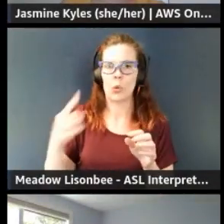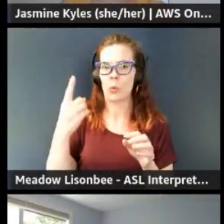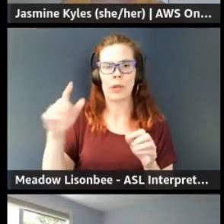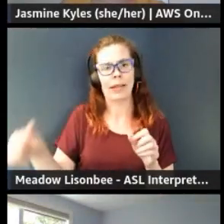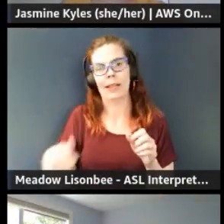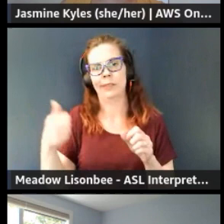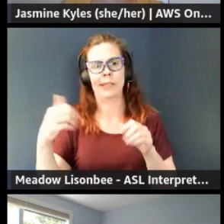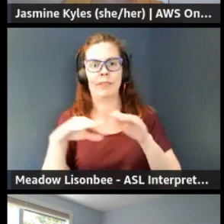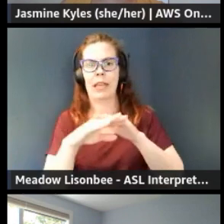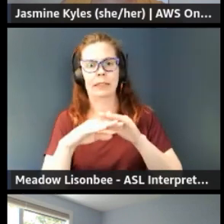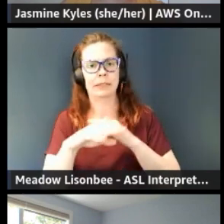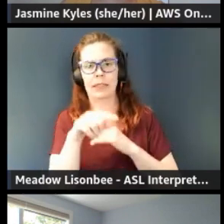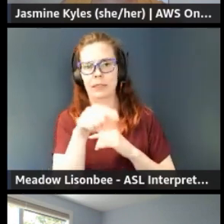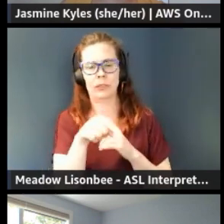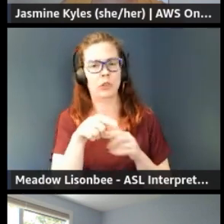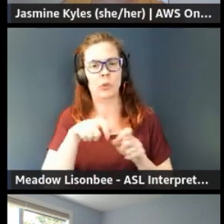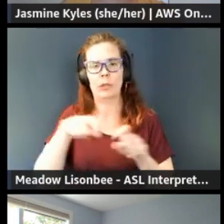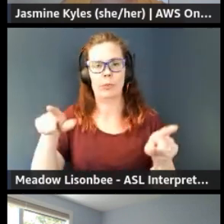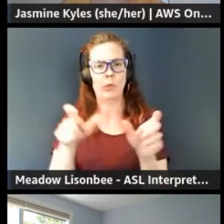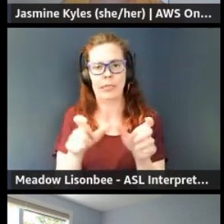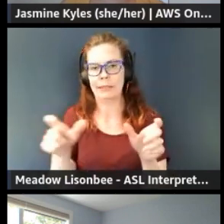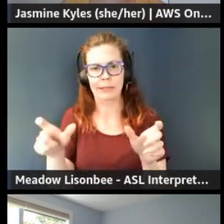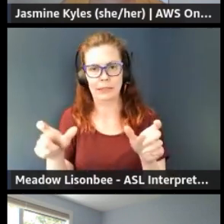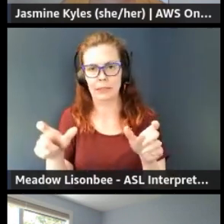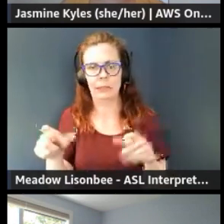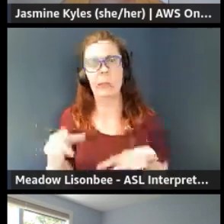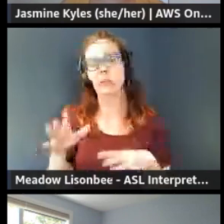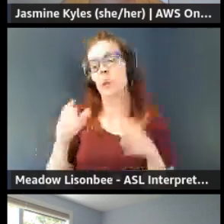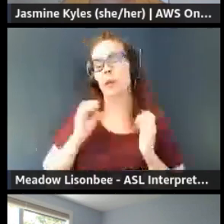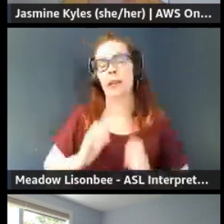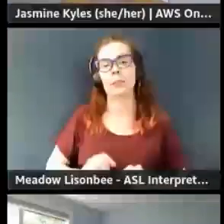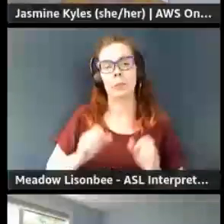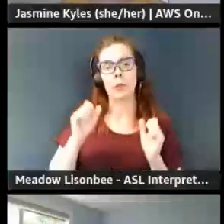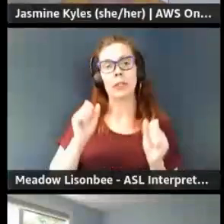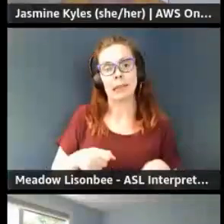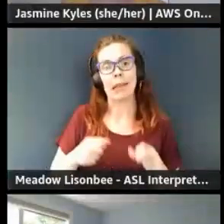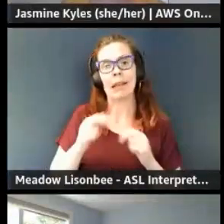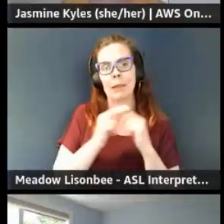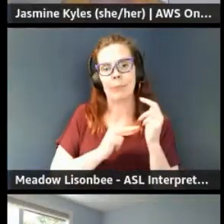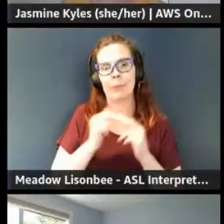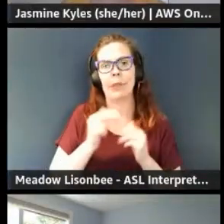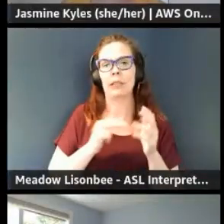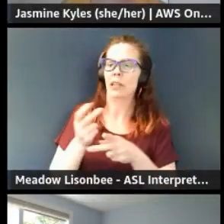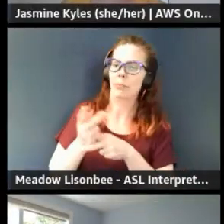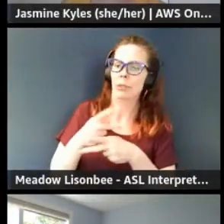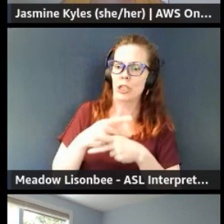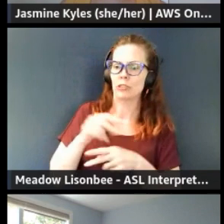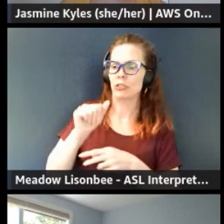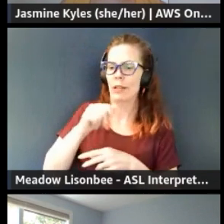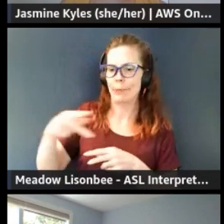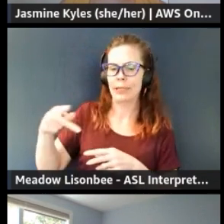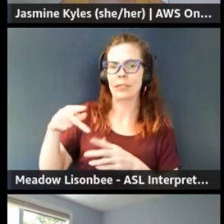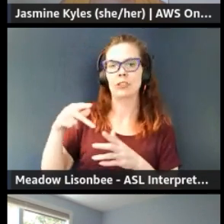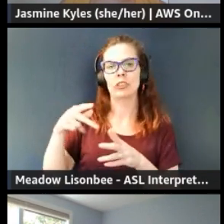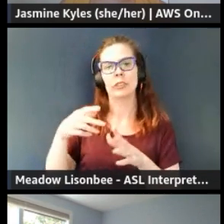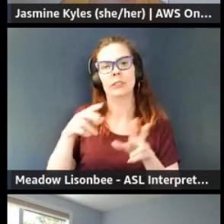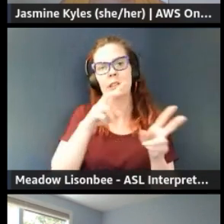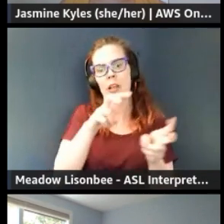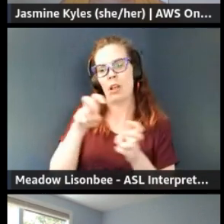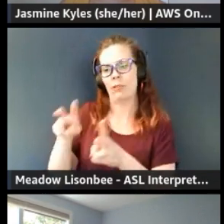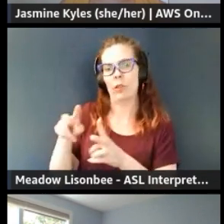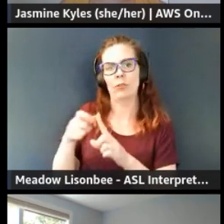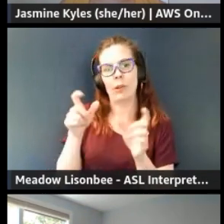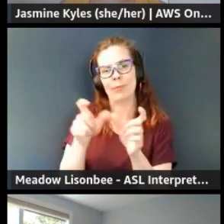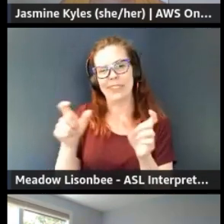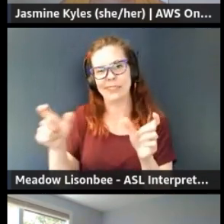has access to the deployed instances. So customers can actually build a production applications off of the instances